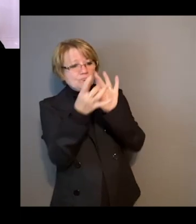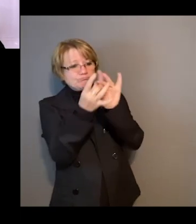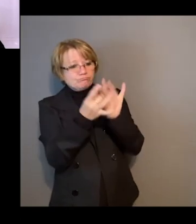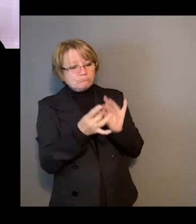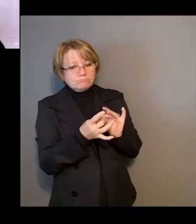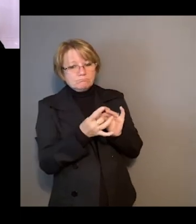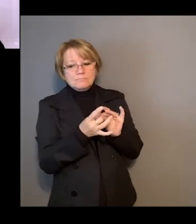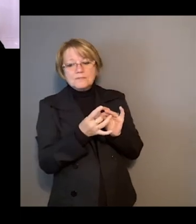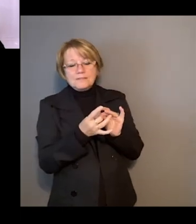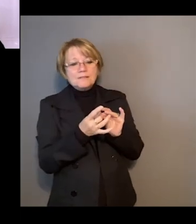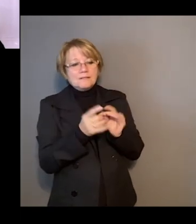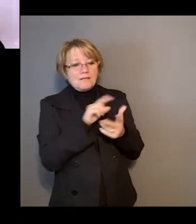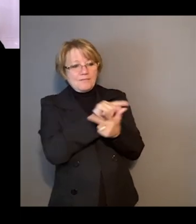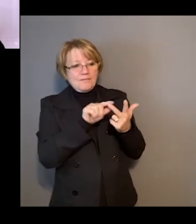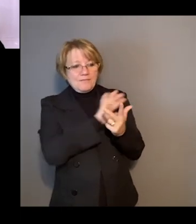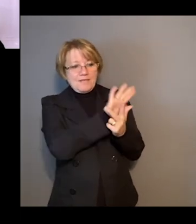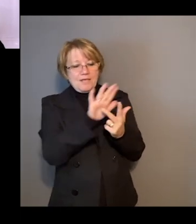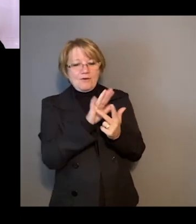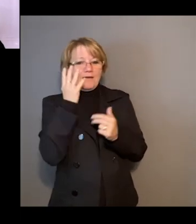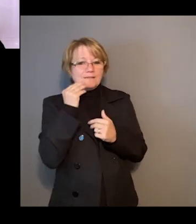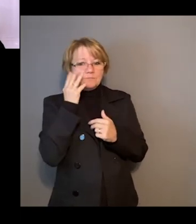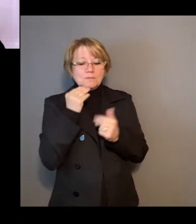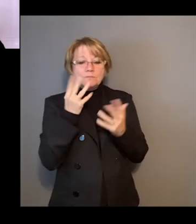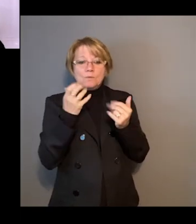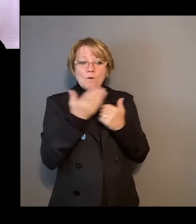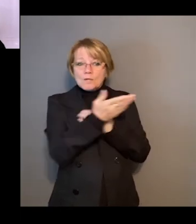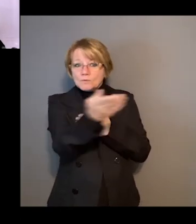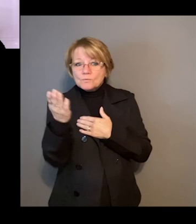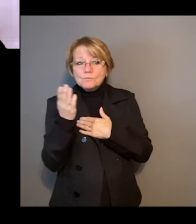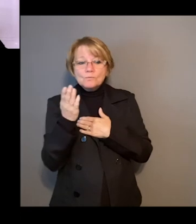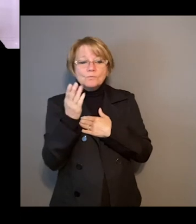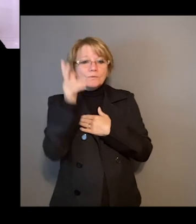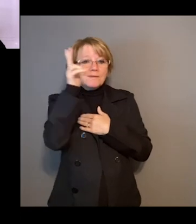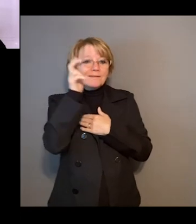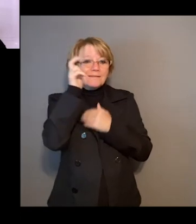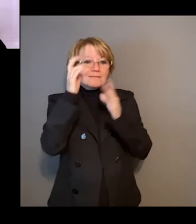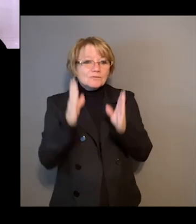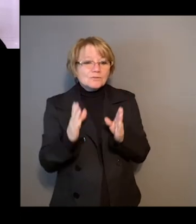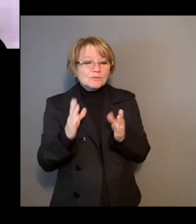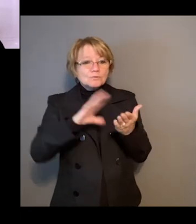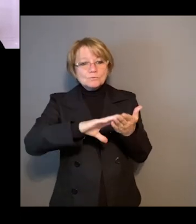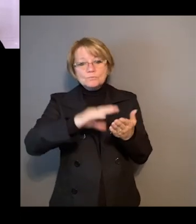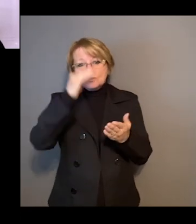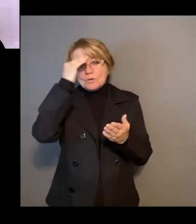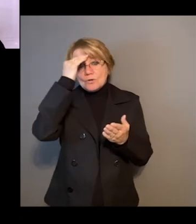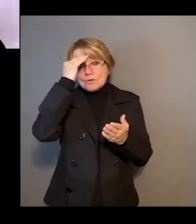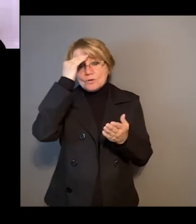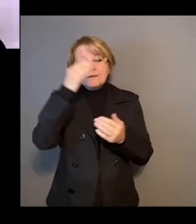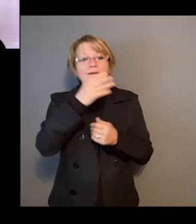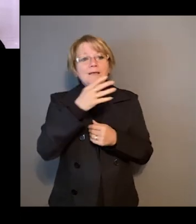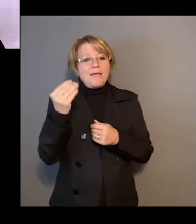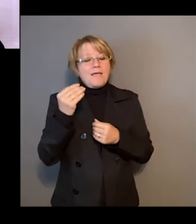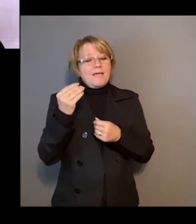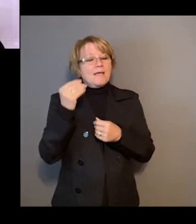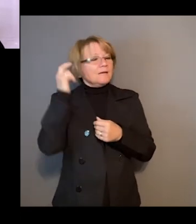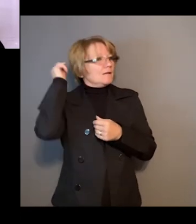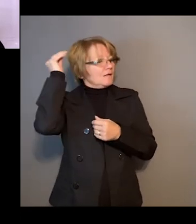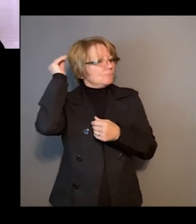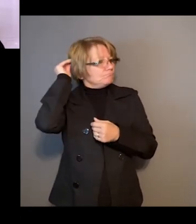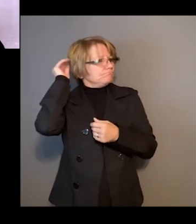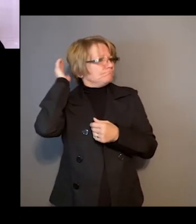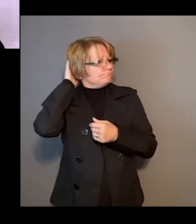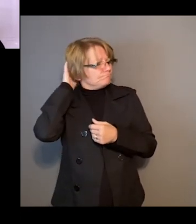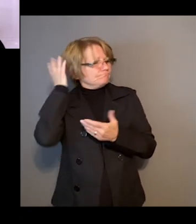again, we want you as the listener to kind of learn and take some notes, whether you're a student or if you're